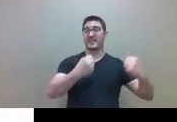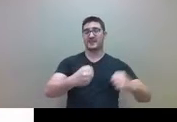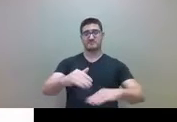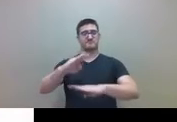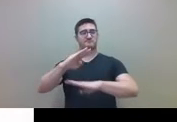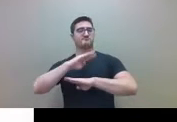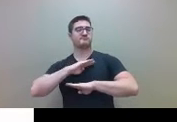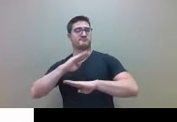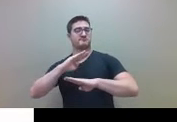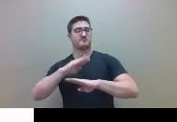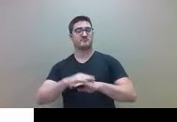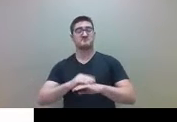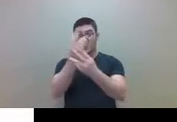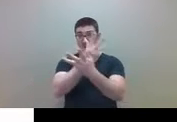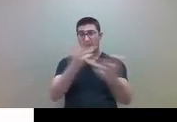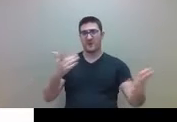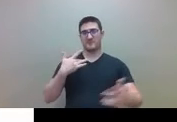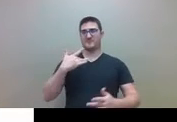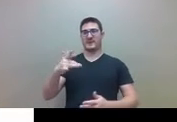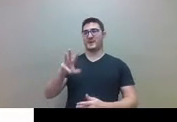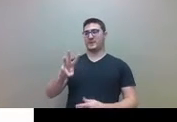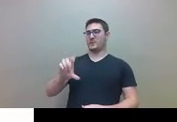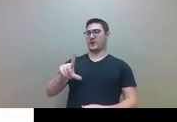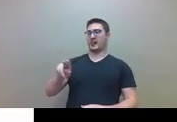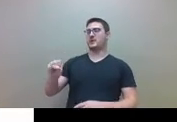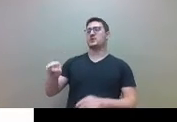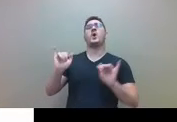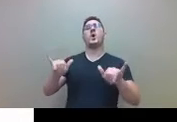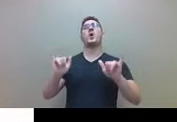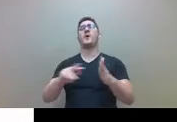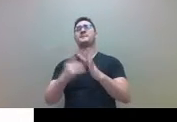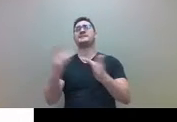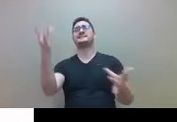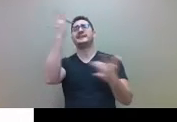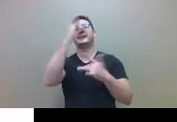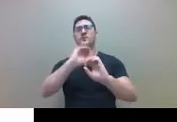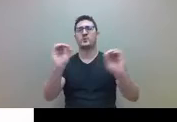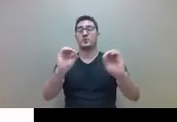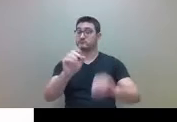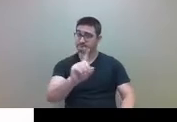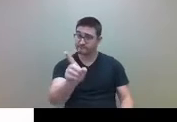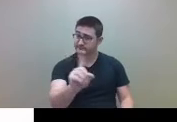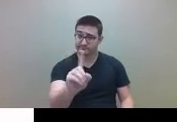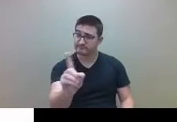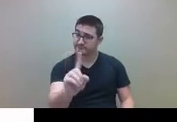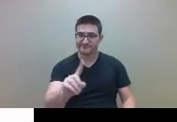not exactly free from illness. It's a dynamic process of change and growth.